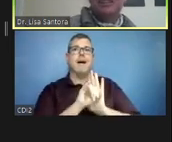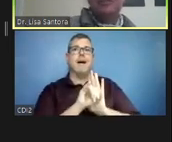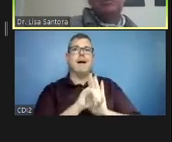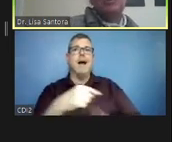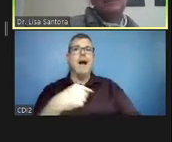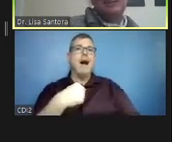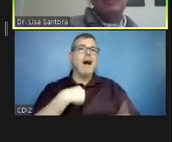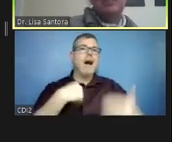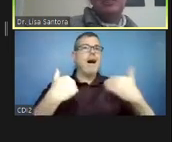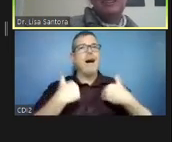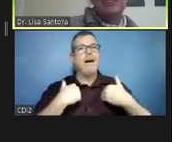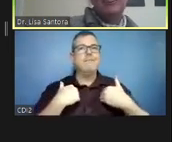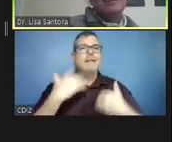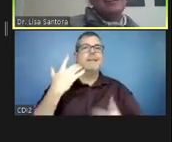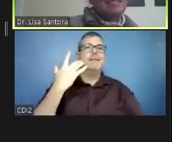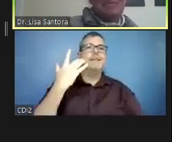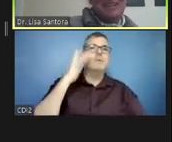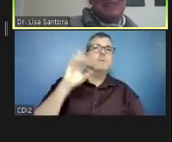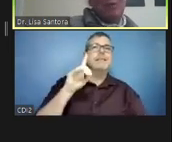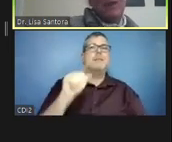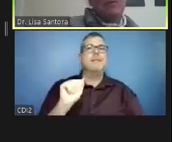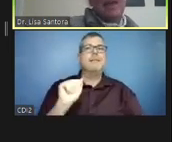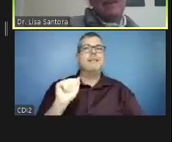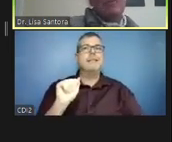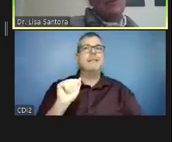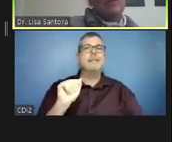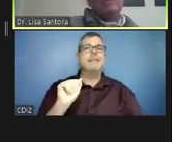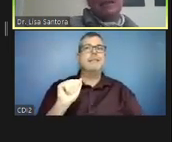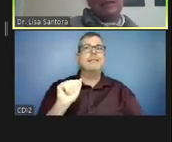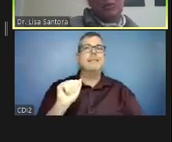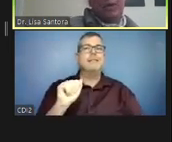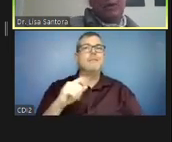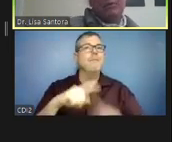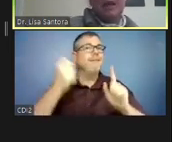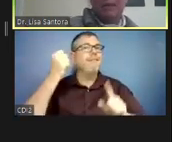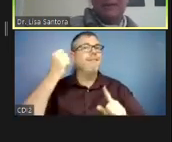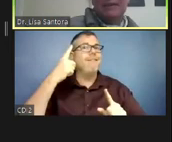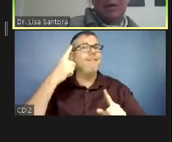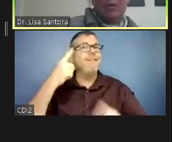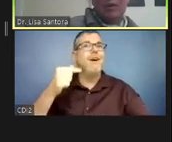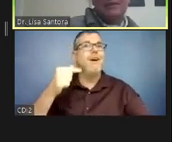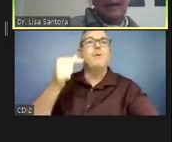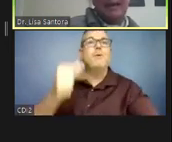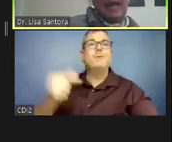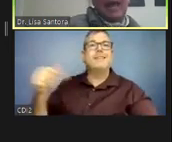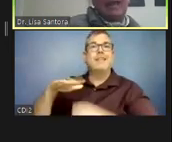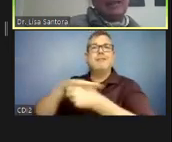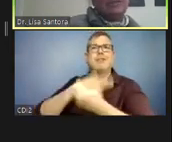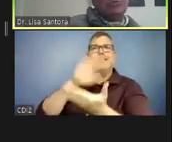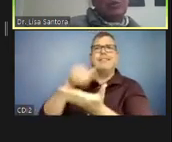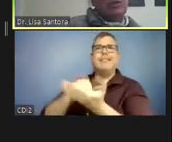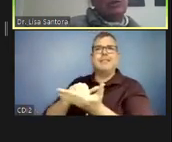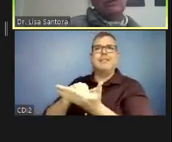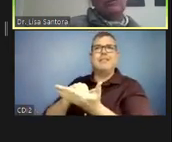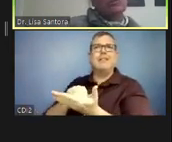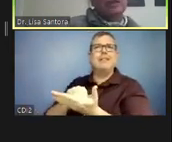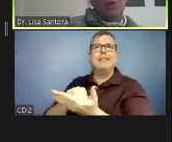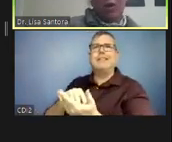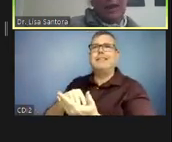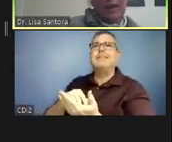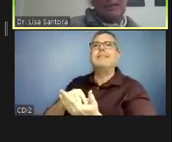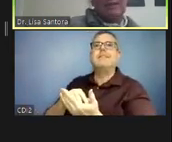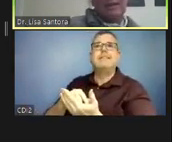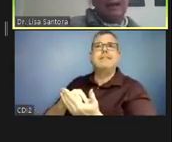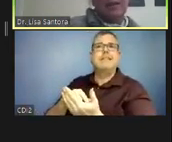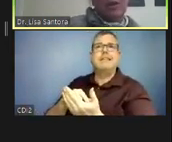Dr. Lynn from the Golden Gate Regional Center sent me an email right away, and within minutes we were able to update that website. And that's really where it's truly an